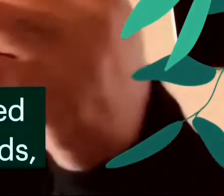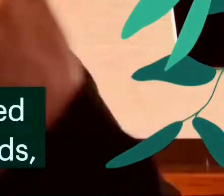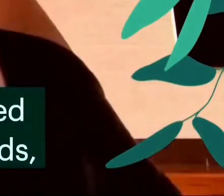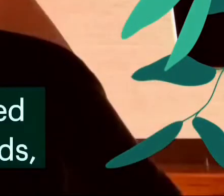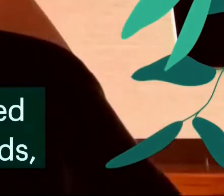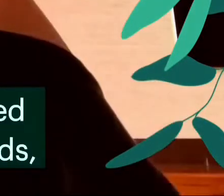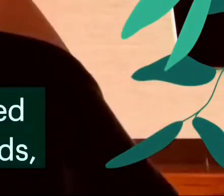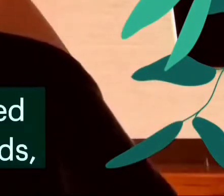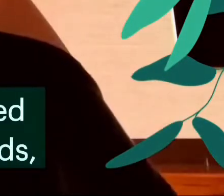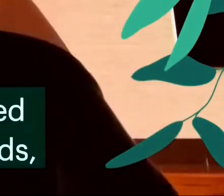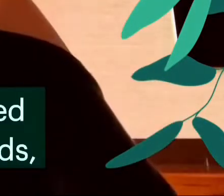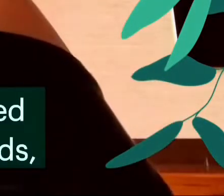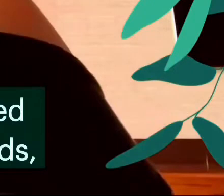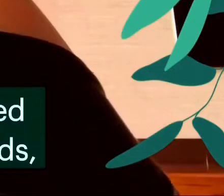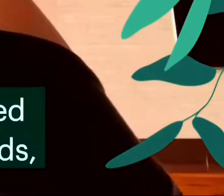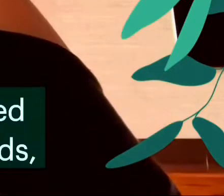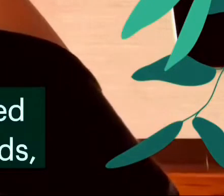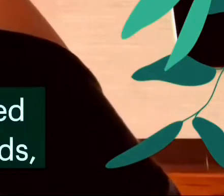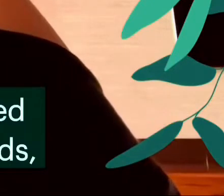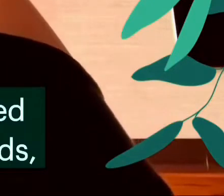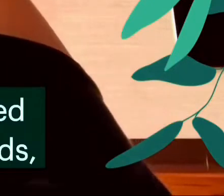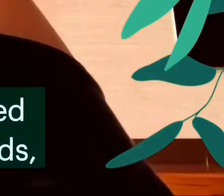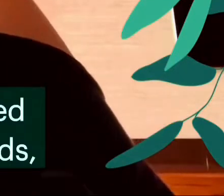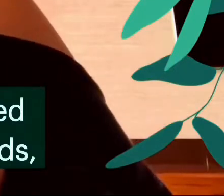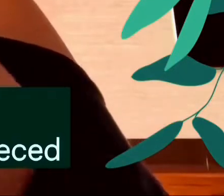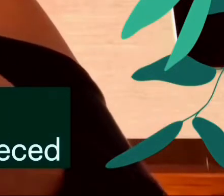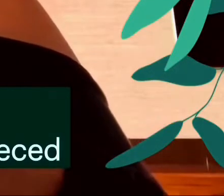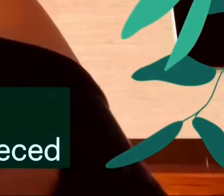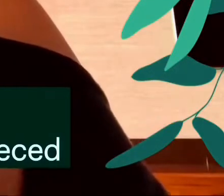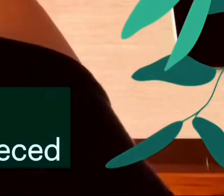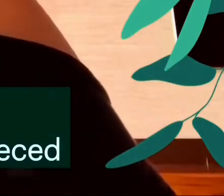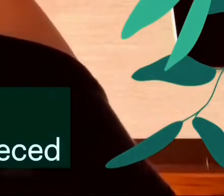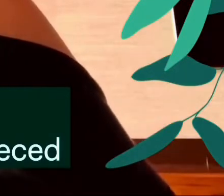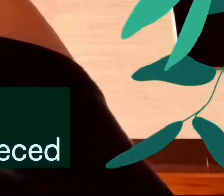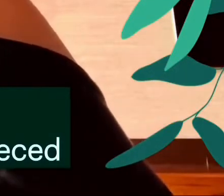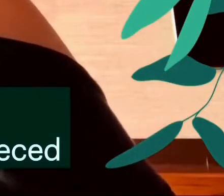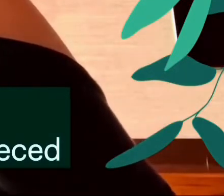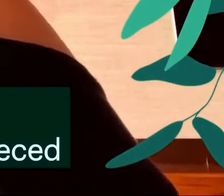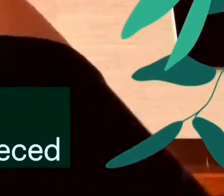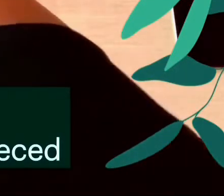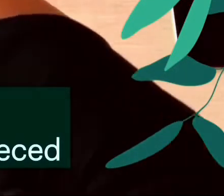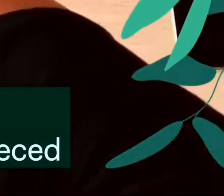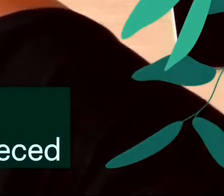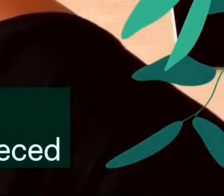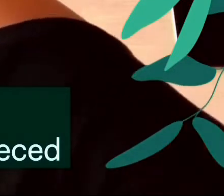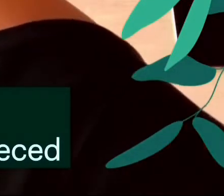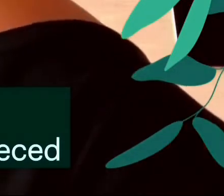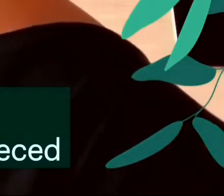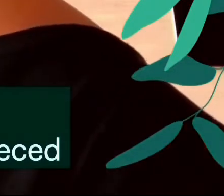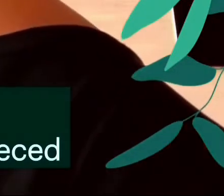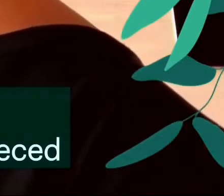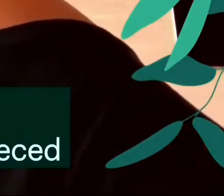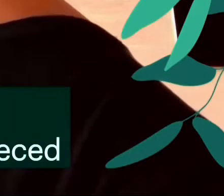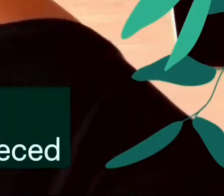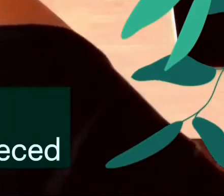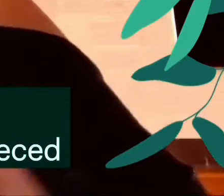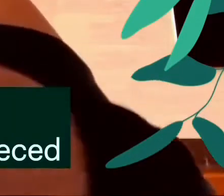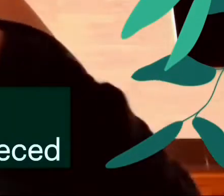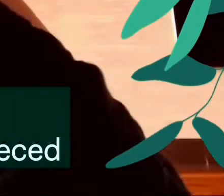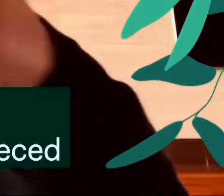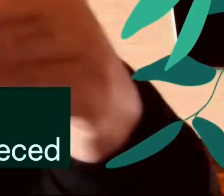sisterhood out of glances, seeds, quilts, braids, and whispers, to those